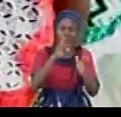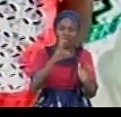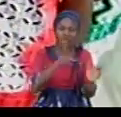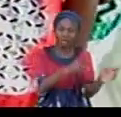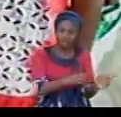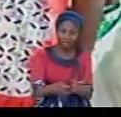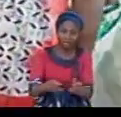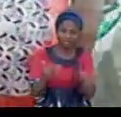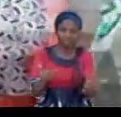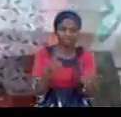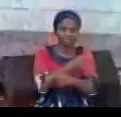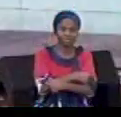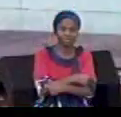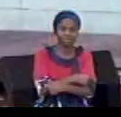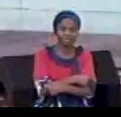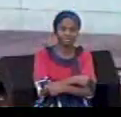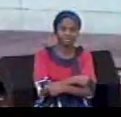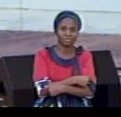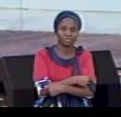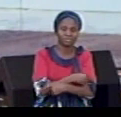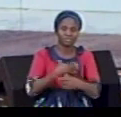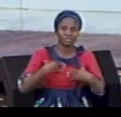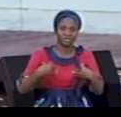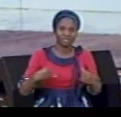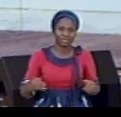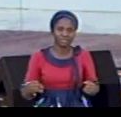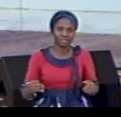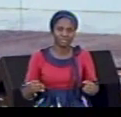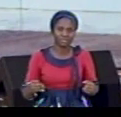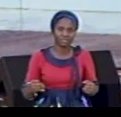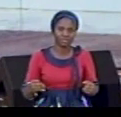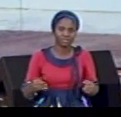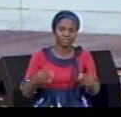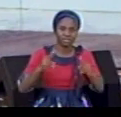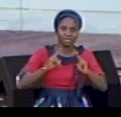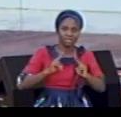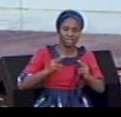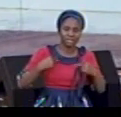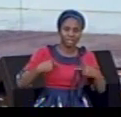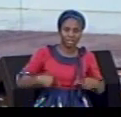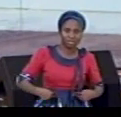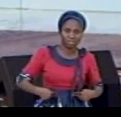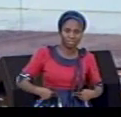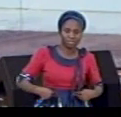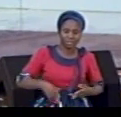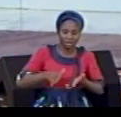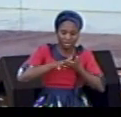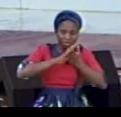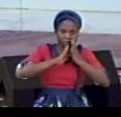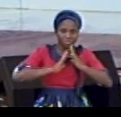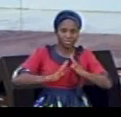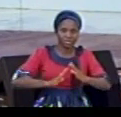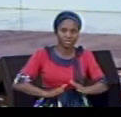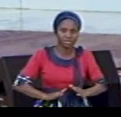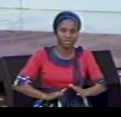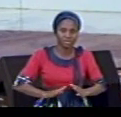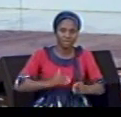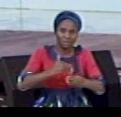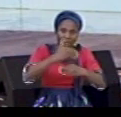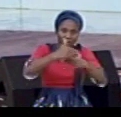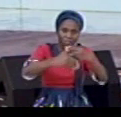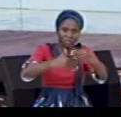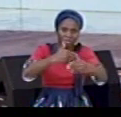Purchase blessing, healing, health, peace,